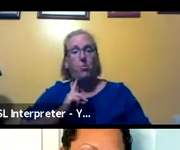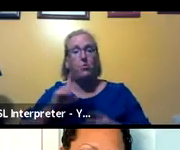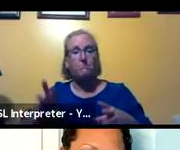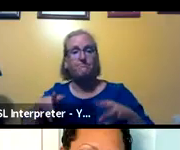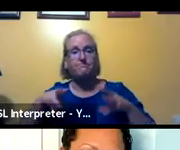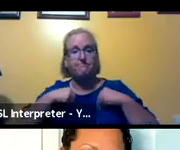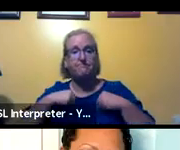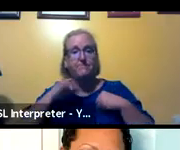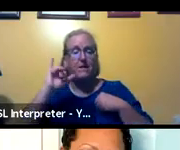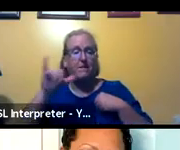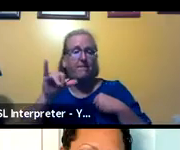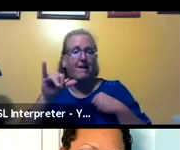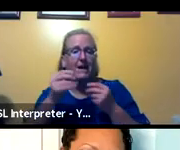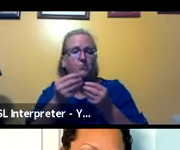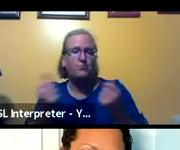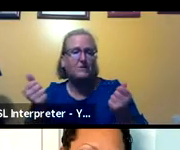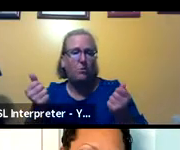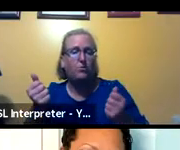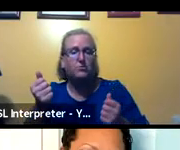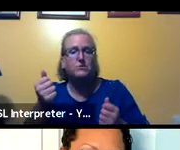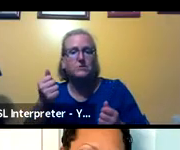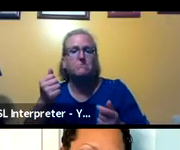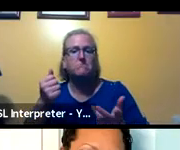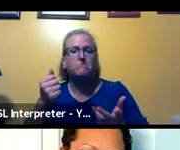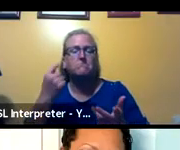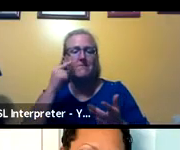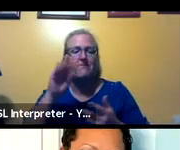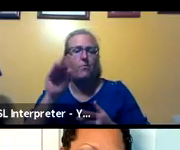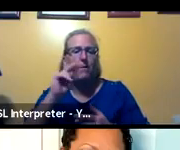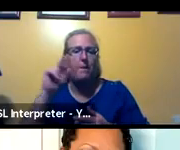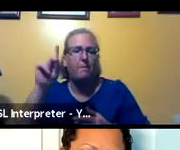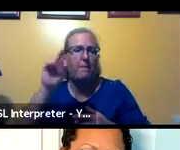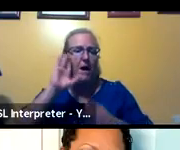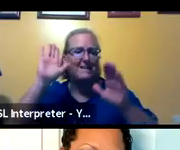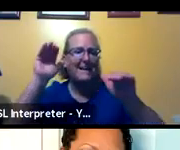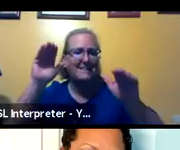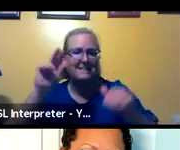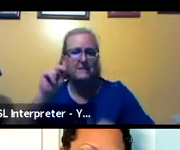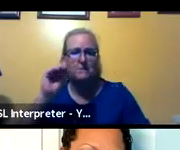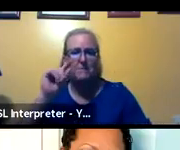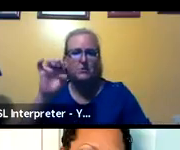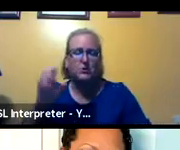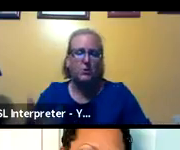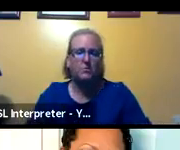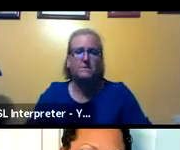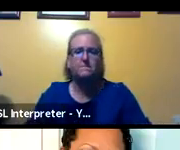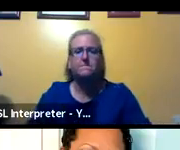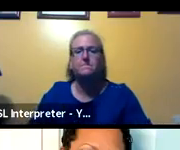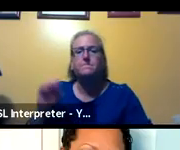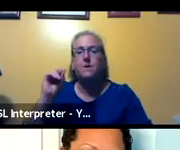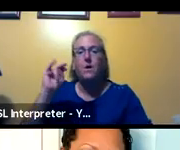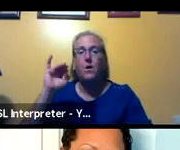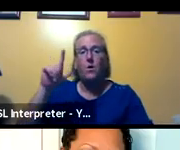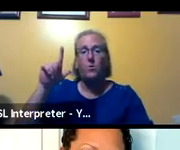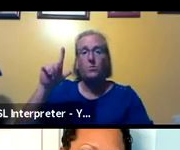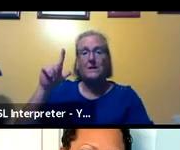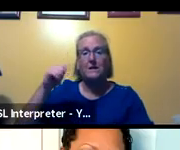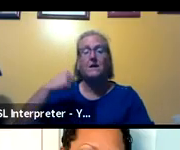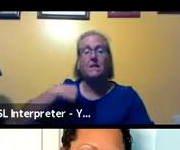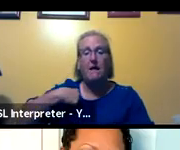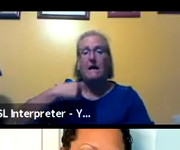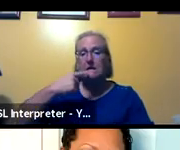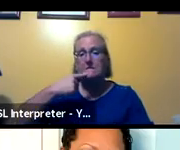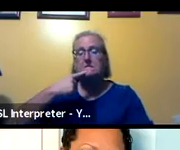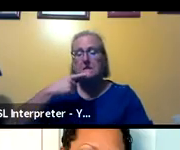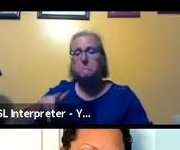the resolution providing for the issuance of the bond anticipation note. This is Claire O'Neill. I move that the board